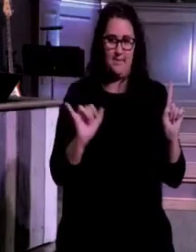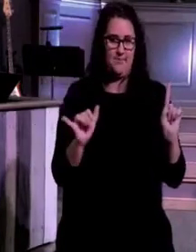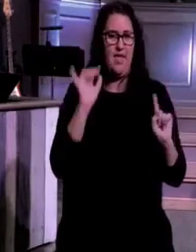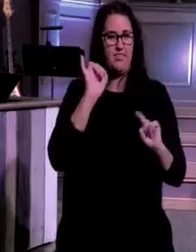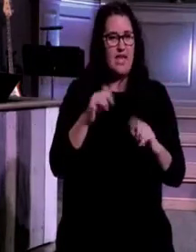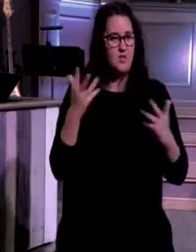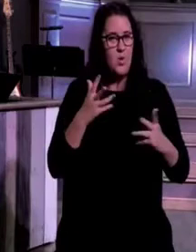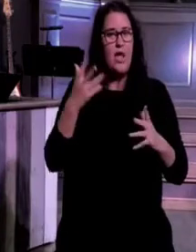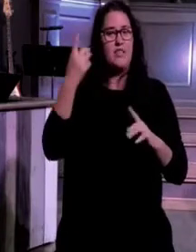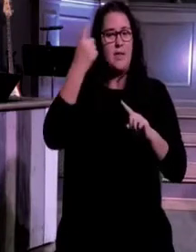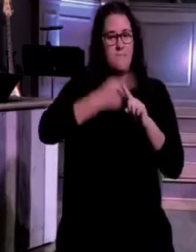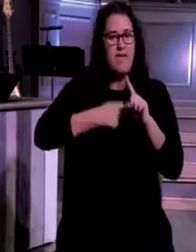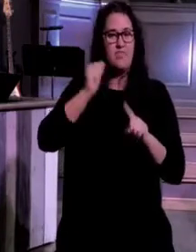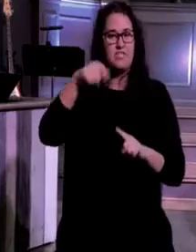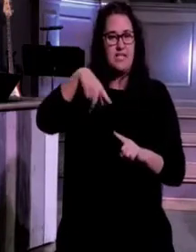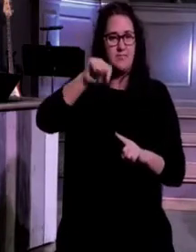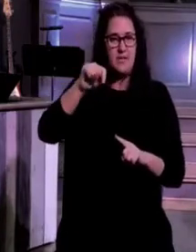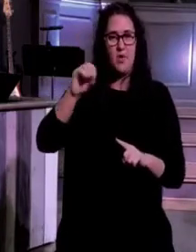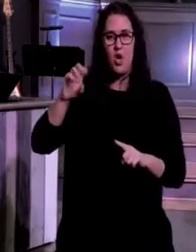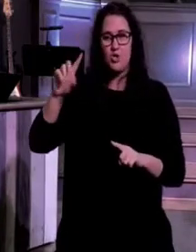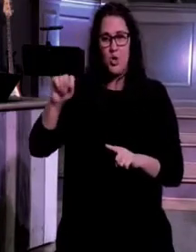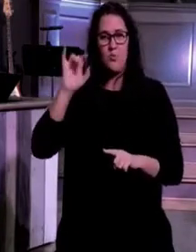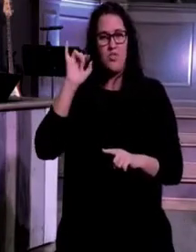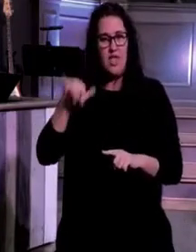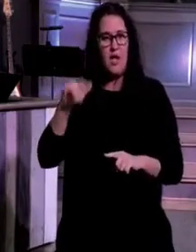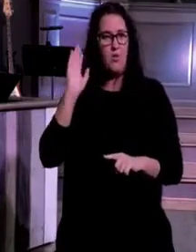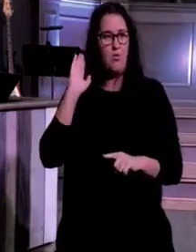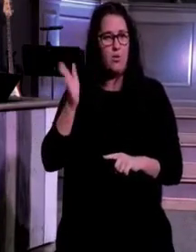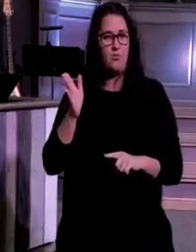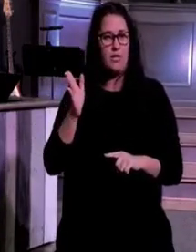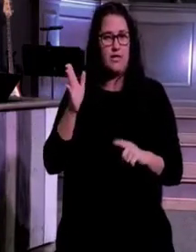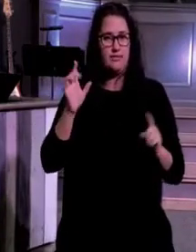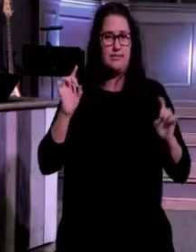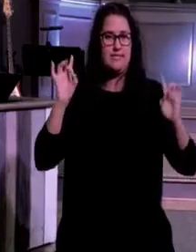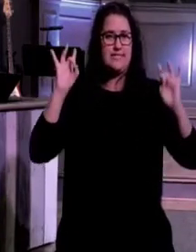month of September and October is going to be terrible.